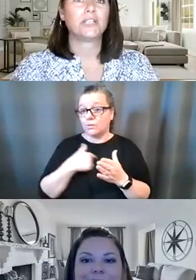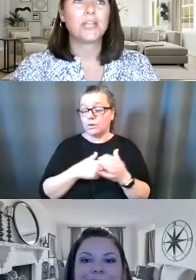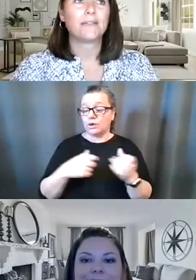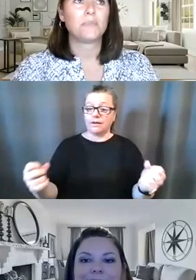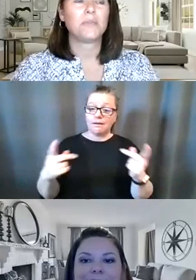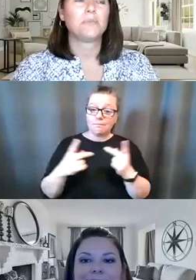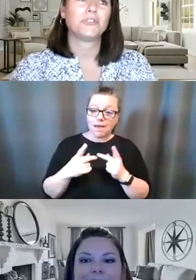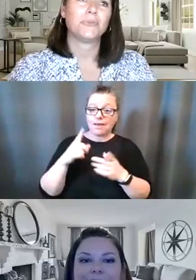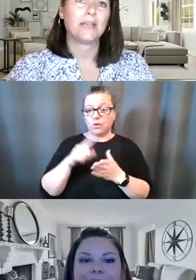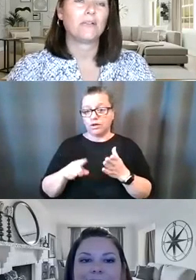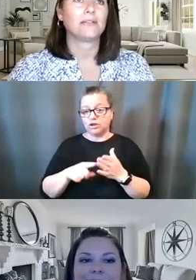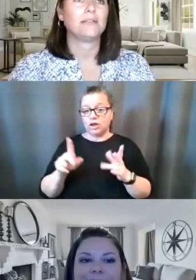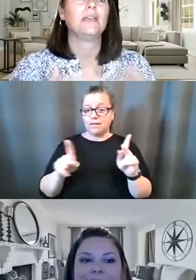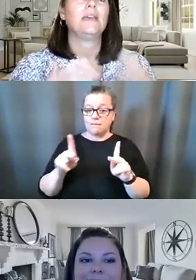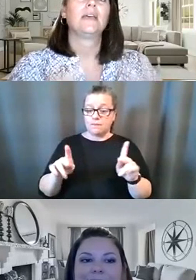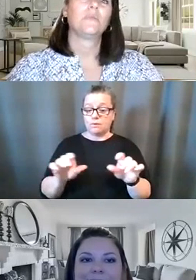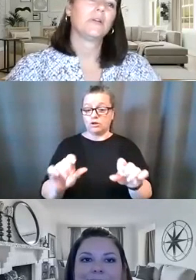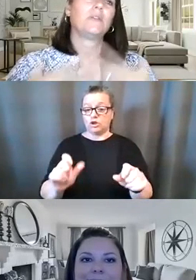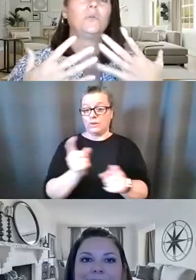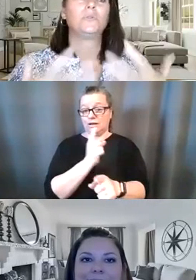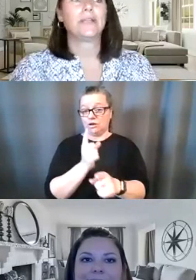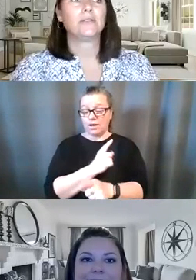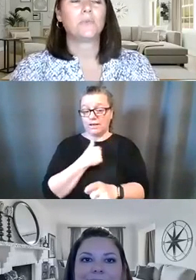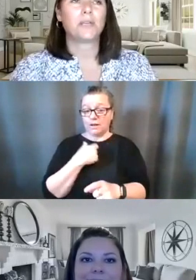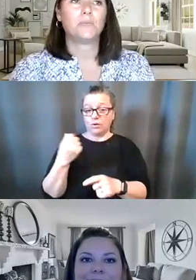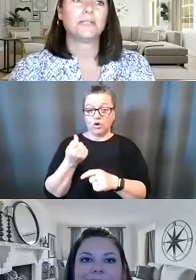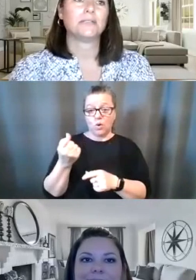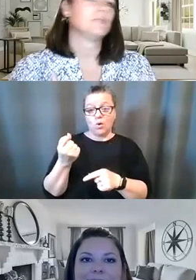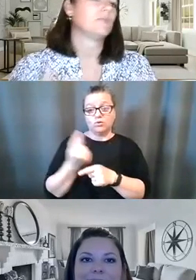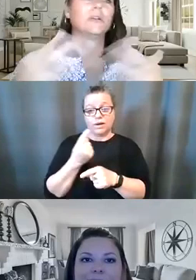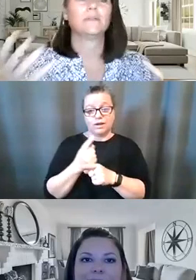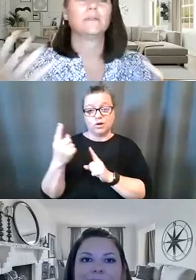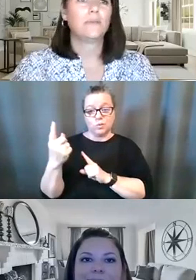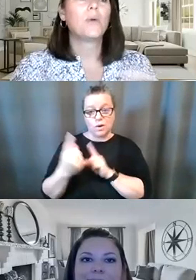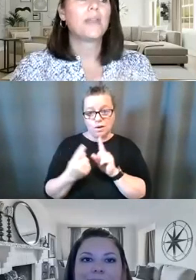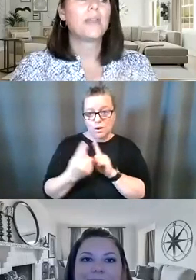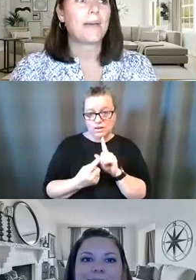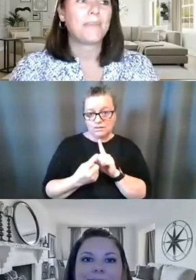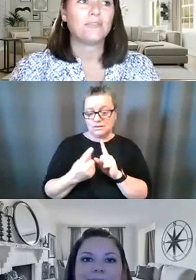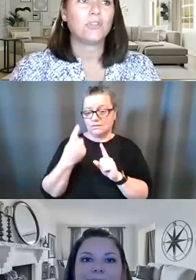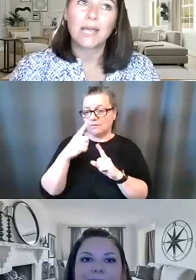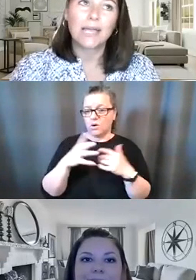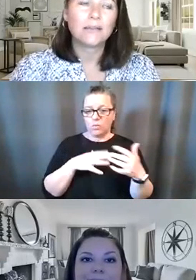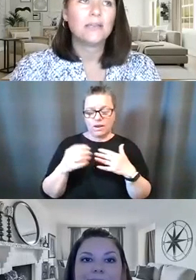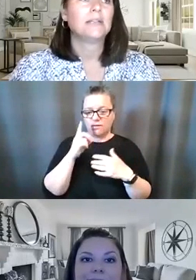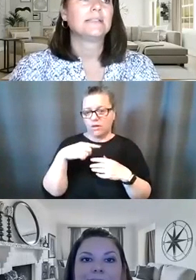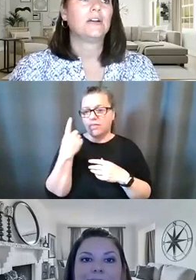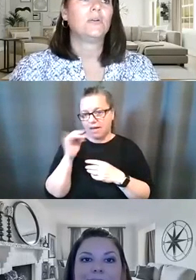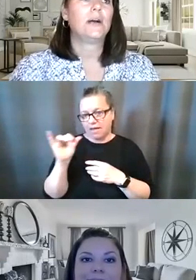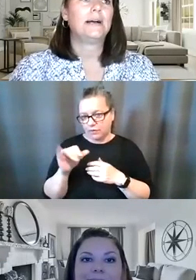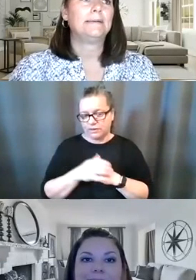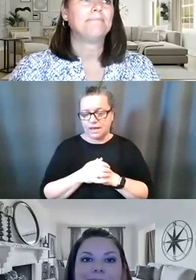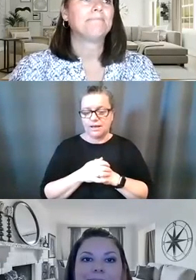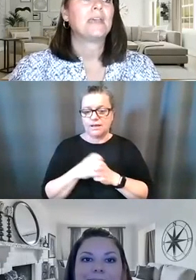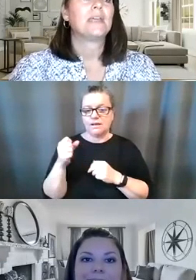going to check that people are doing it correctly. And we're going to hold regular one-on-ones or whatever that might look like.